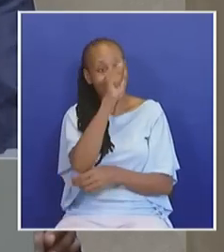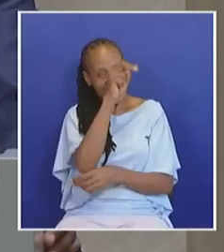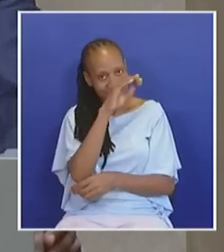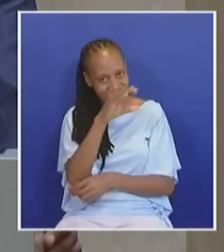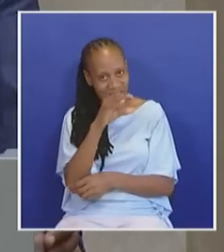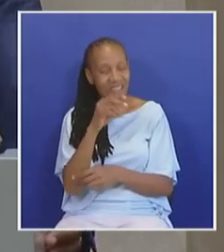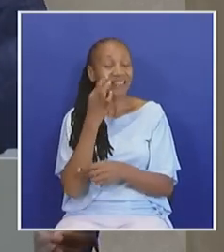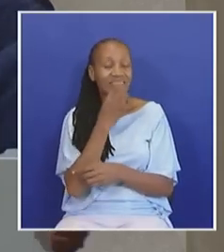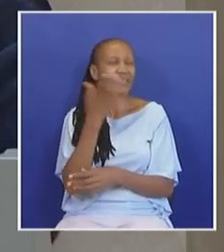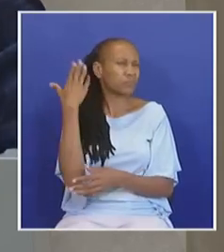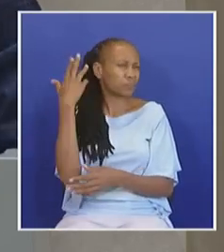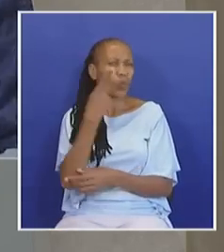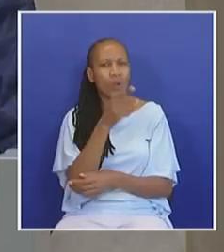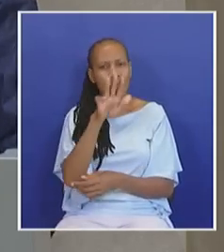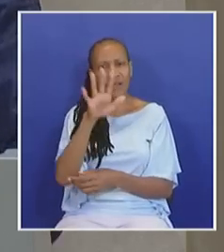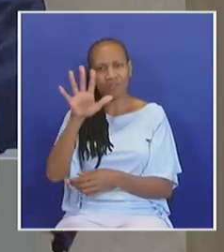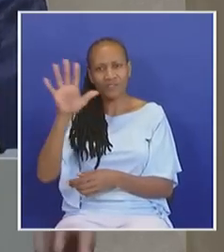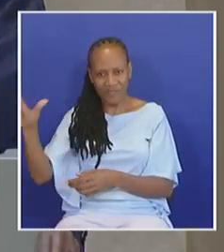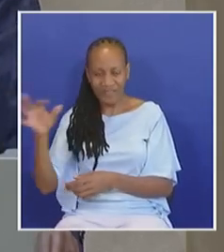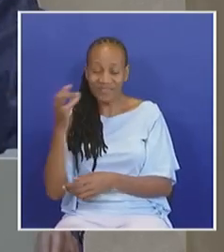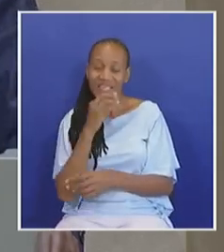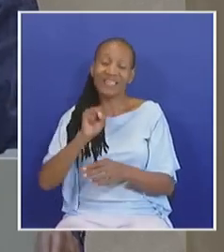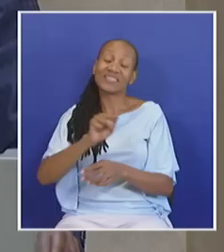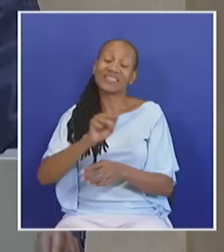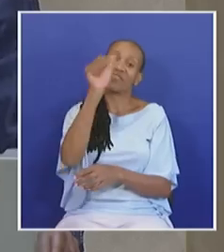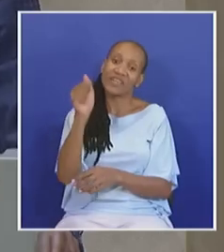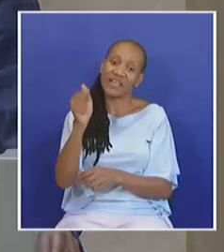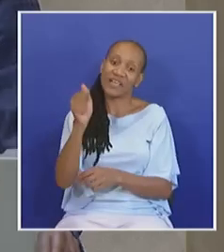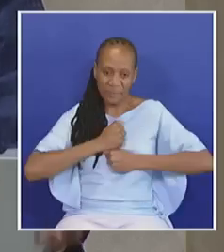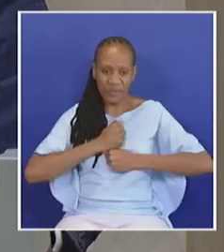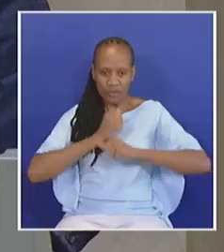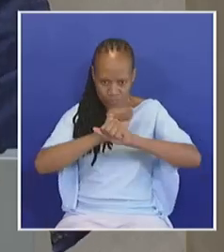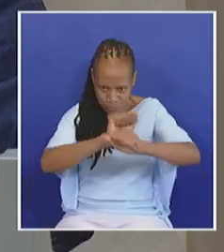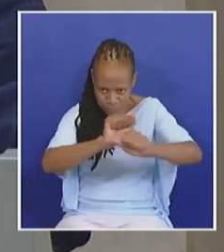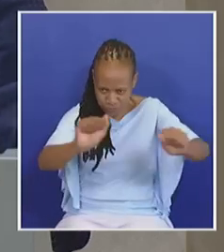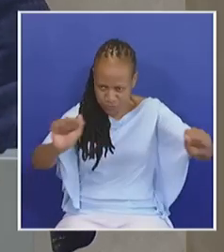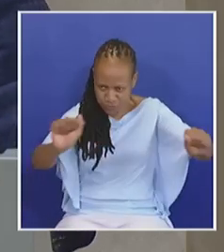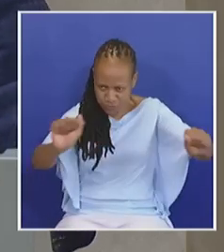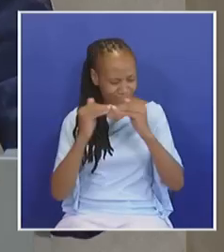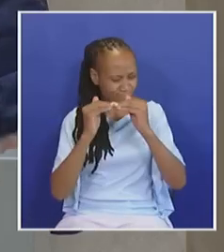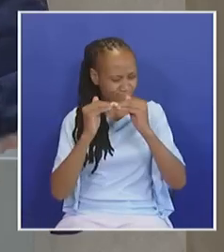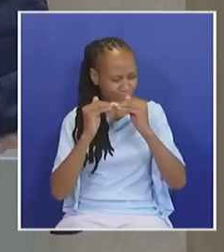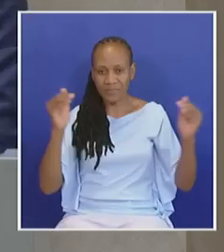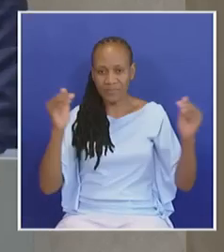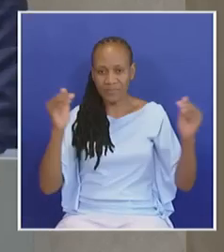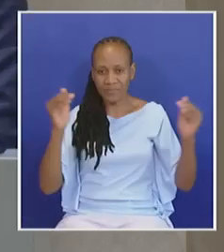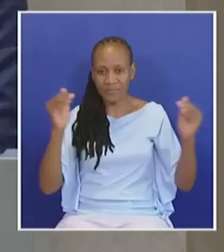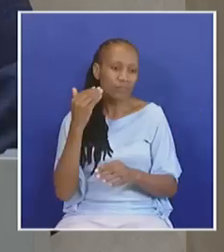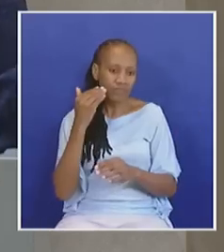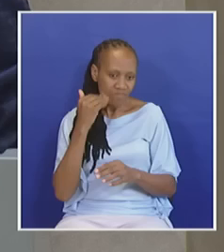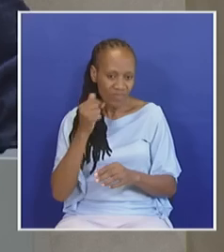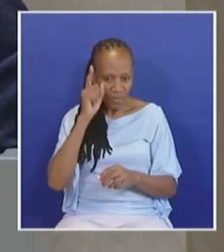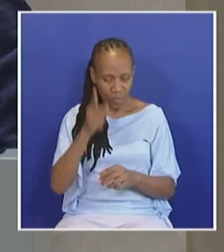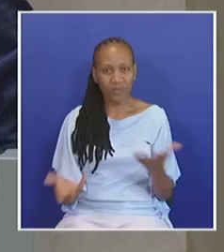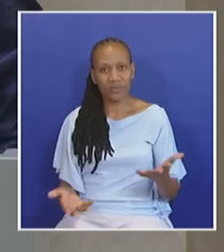in 1955, that South Africa belongs to all who live in it, black and white. Uzoithola